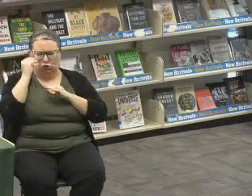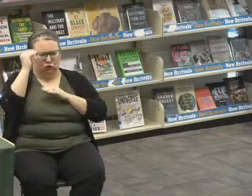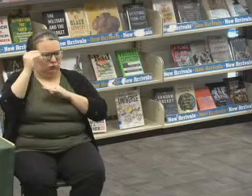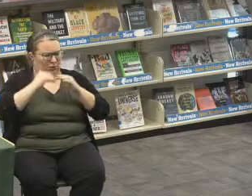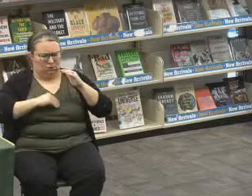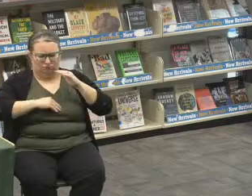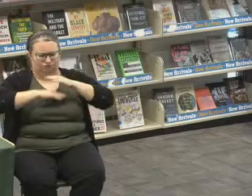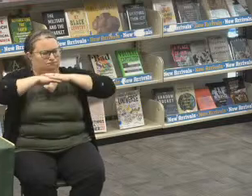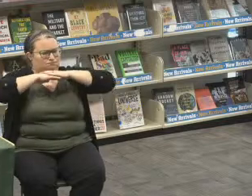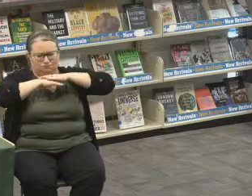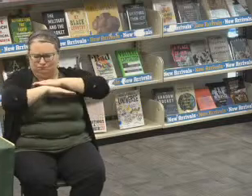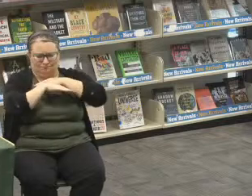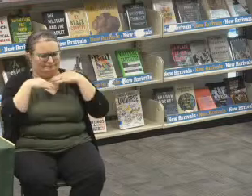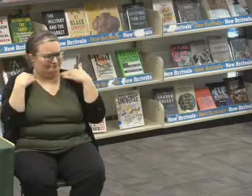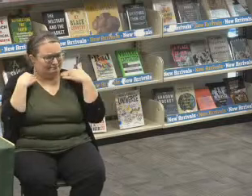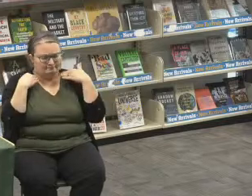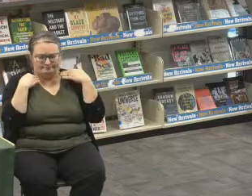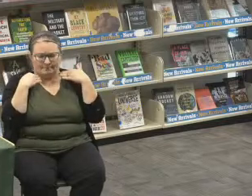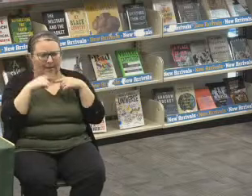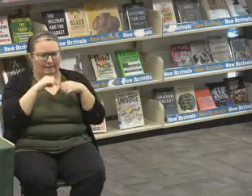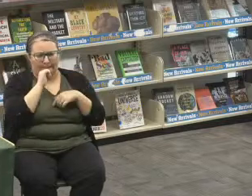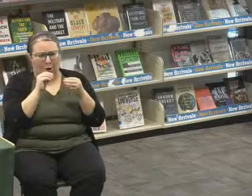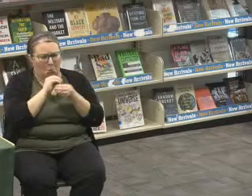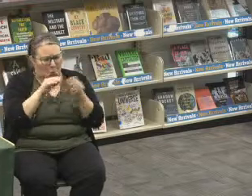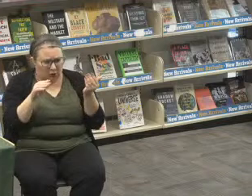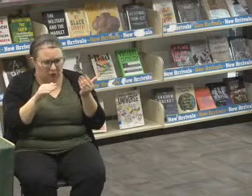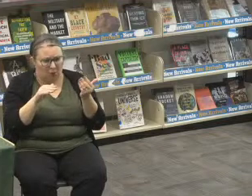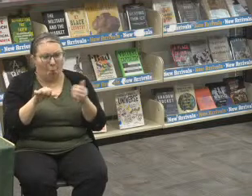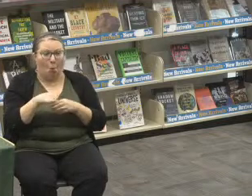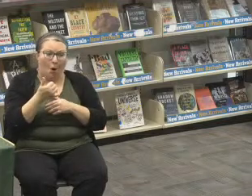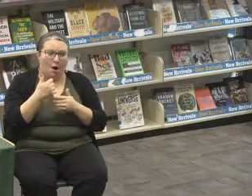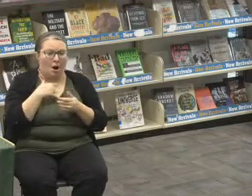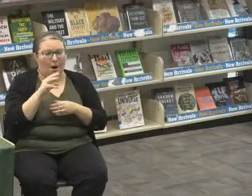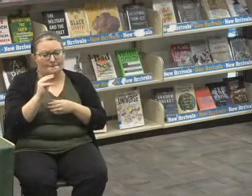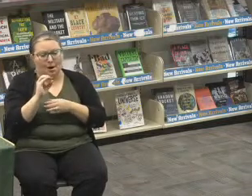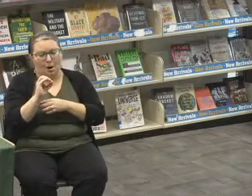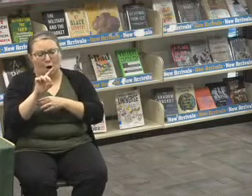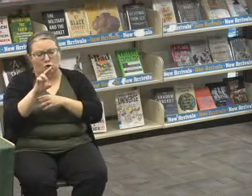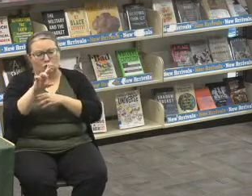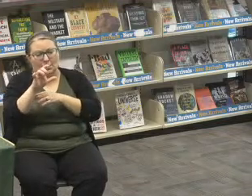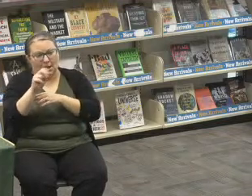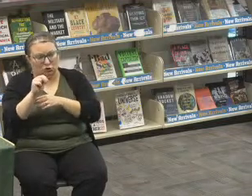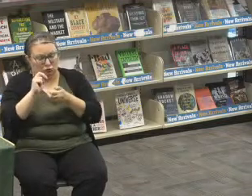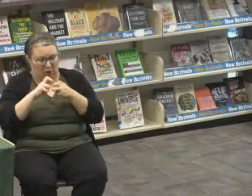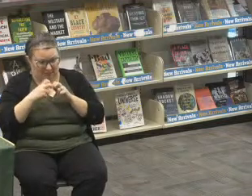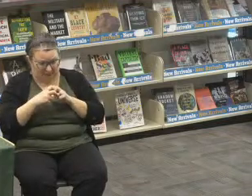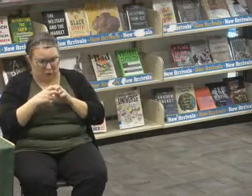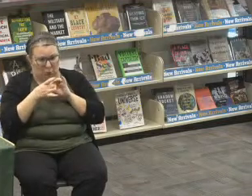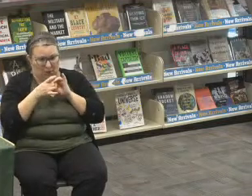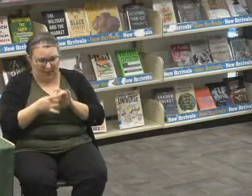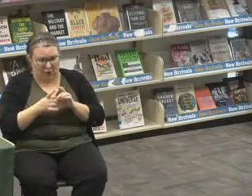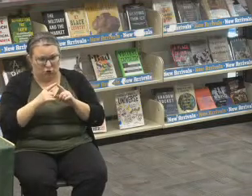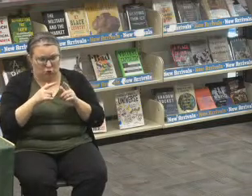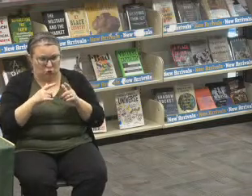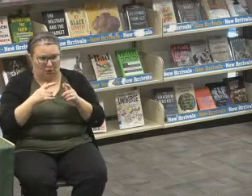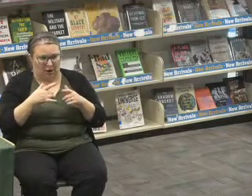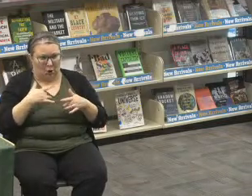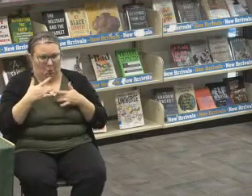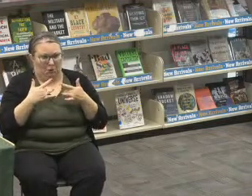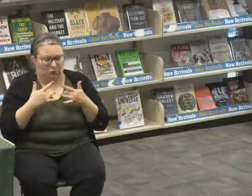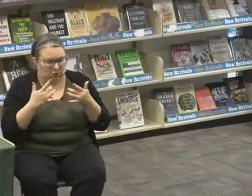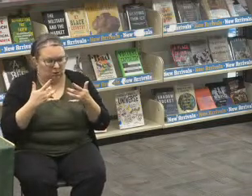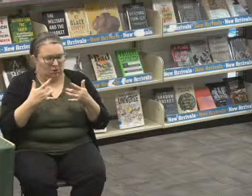capacity, right? Or kind of modulation problems that they're having related to that arousal, or kind